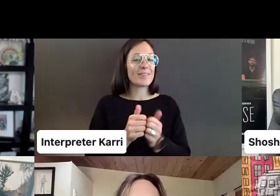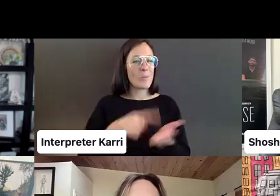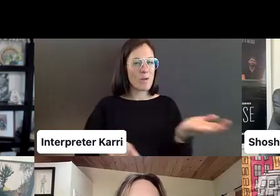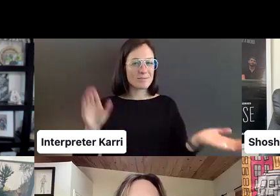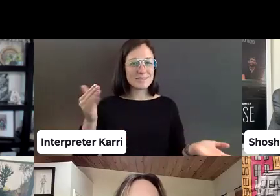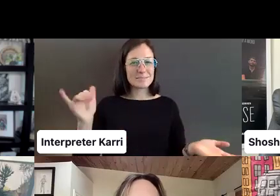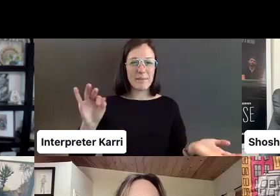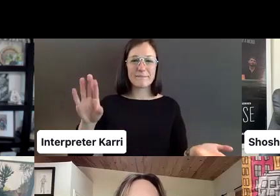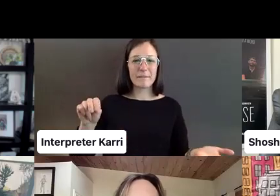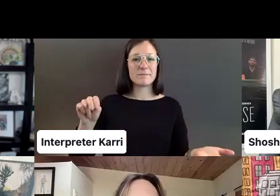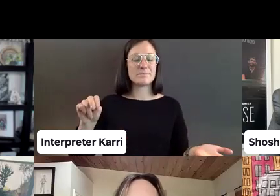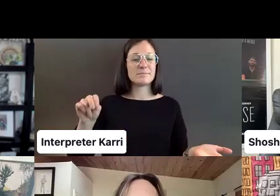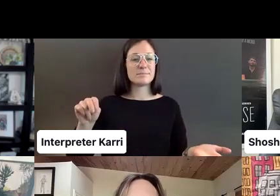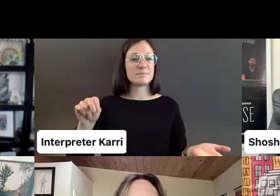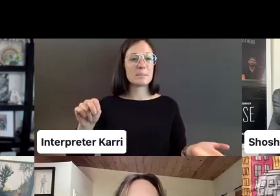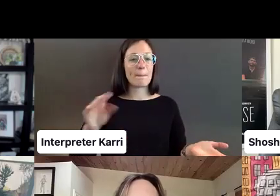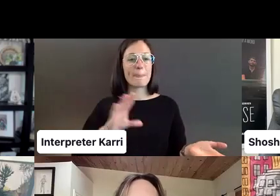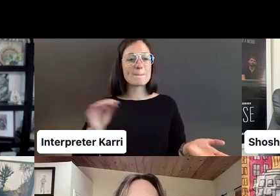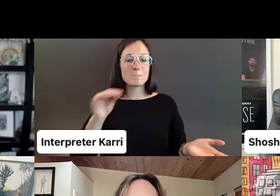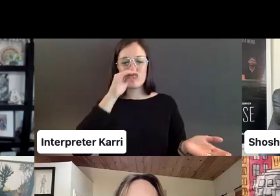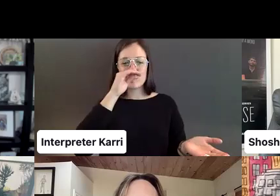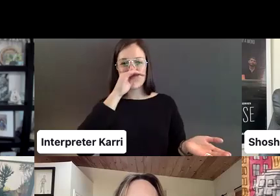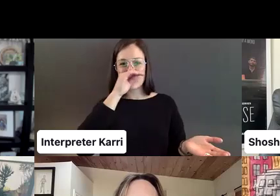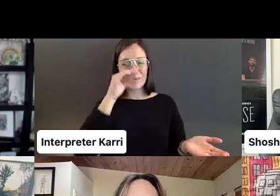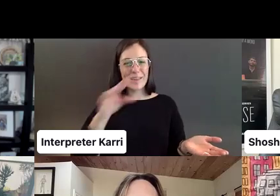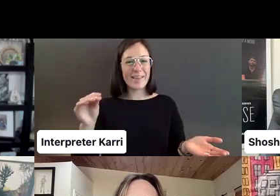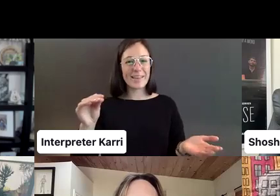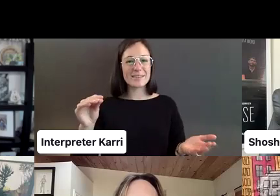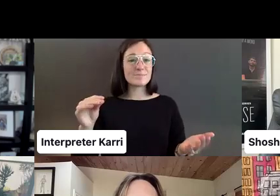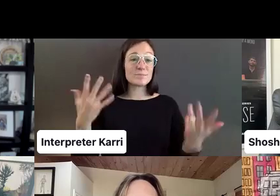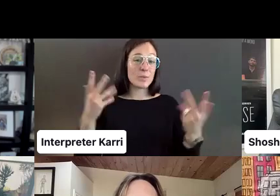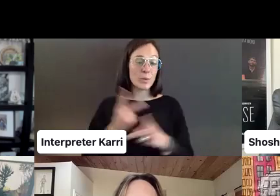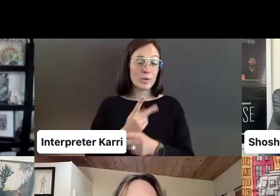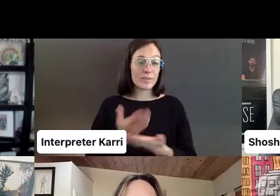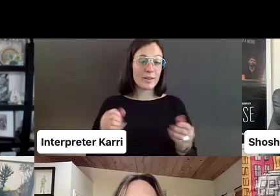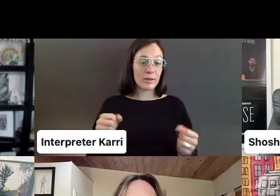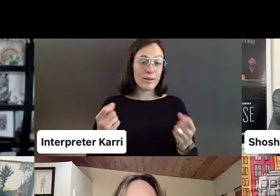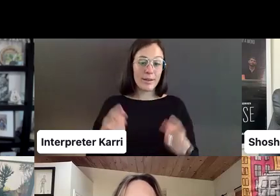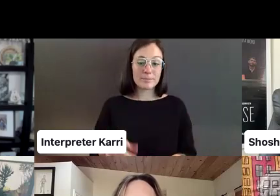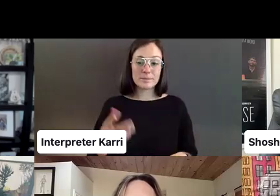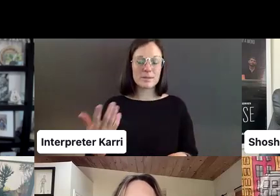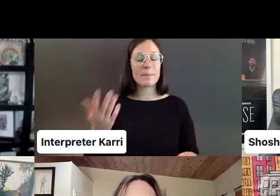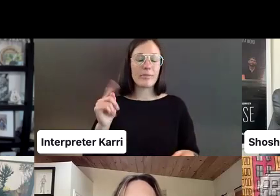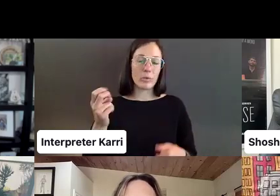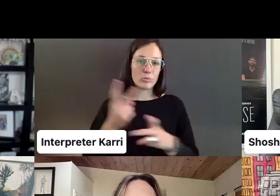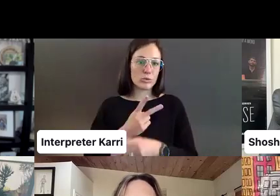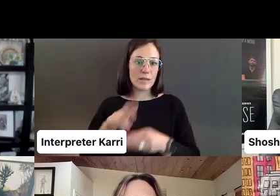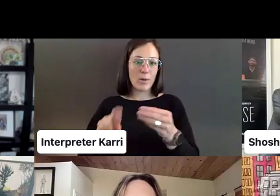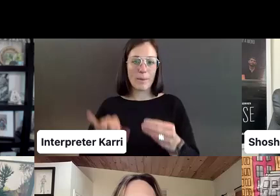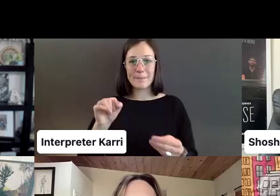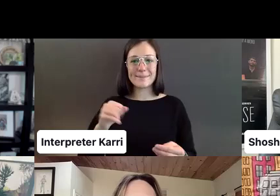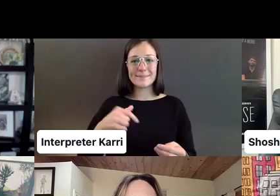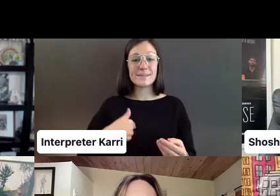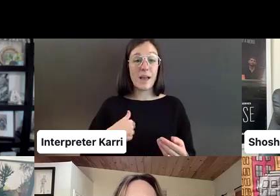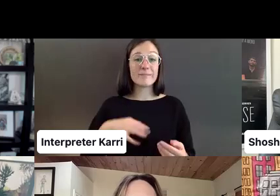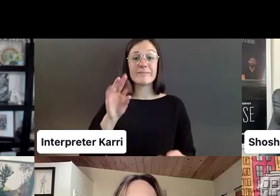like fun. And then the worst thing is, the worst outcome is I ended up having fun